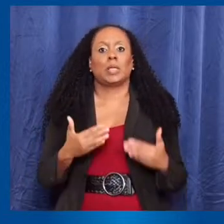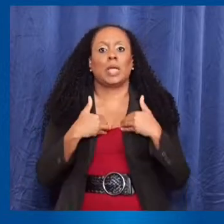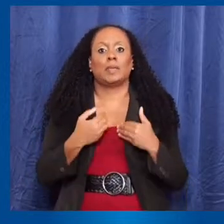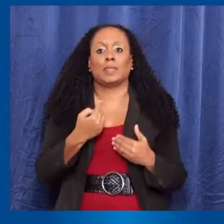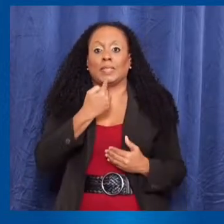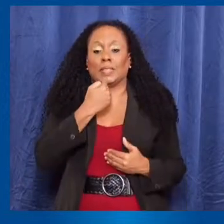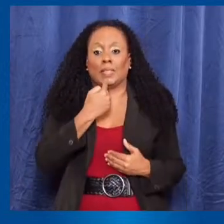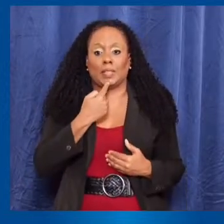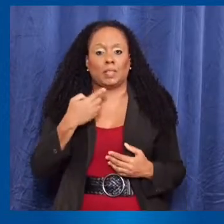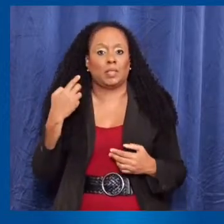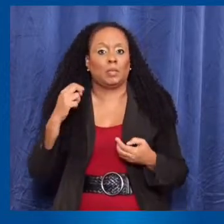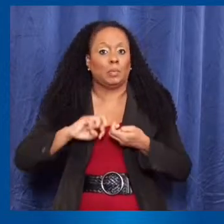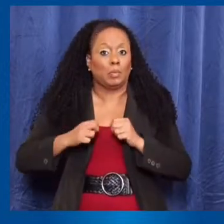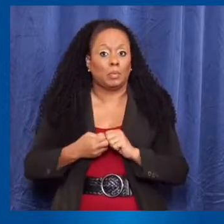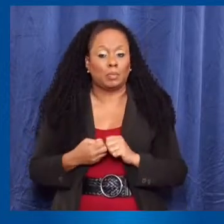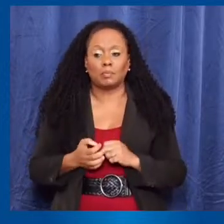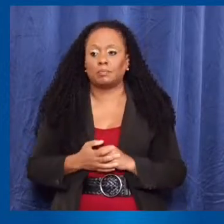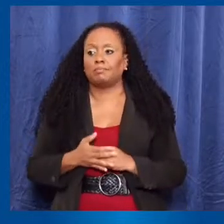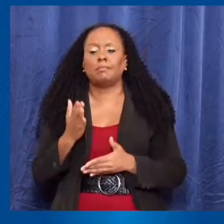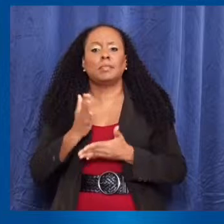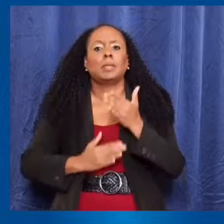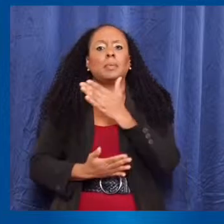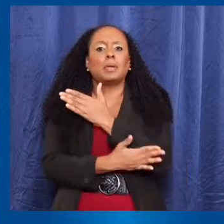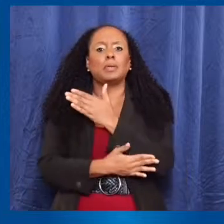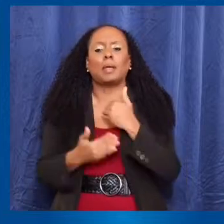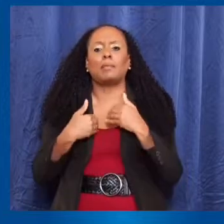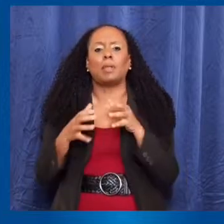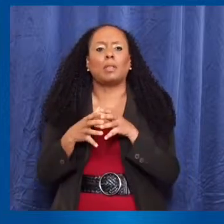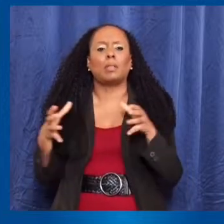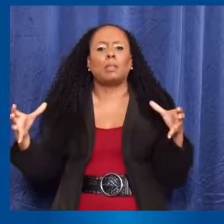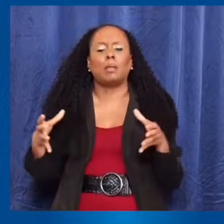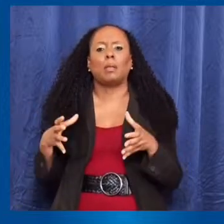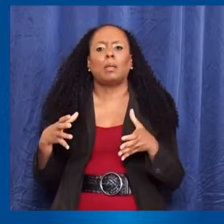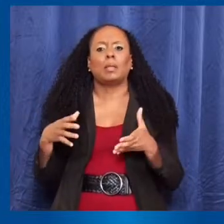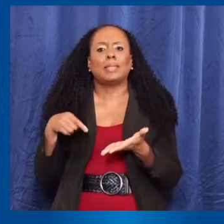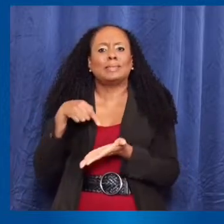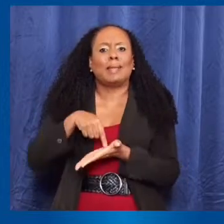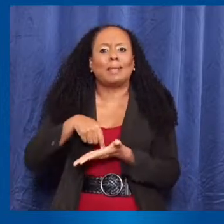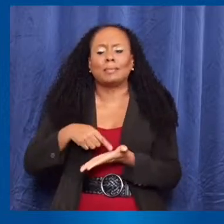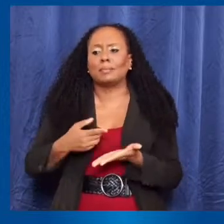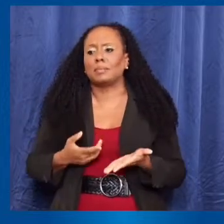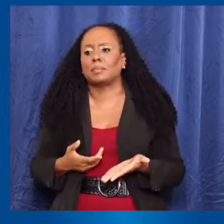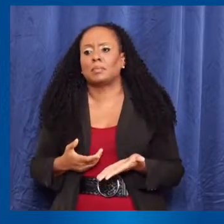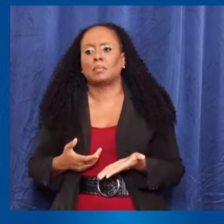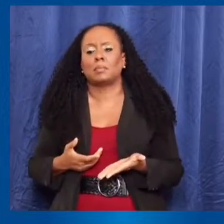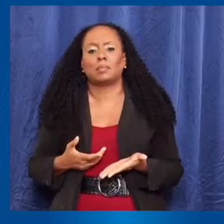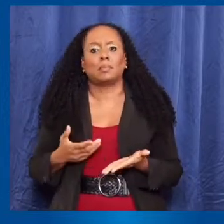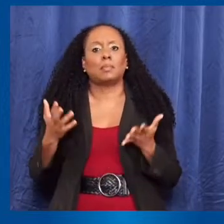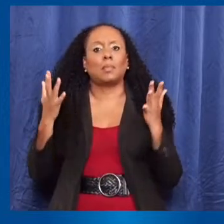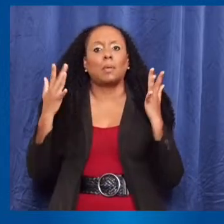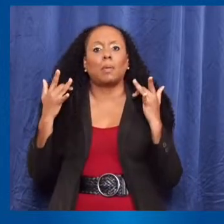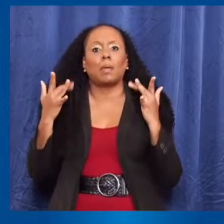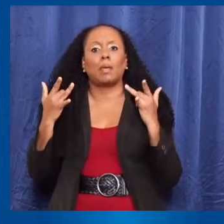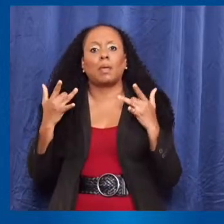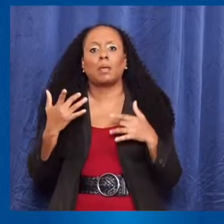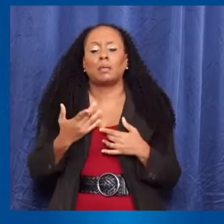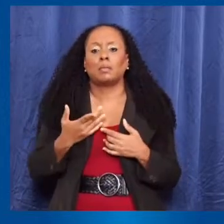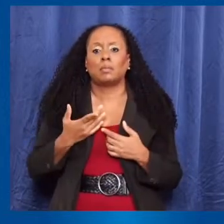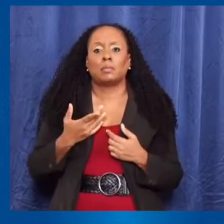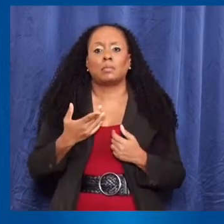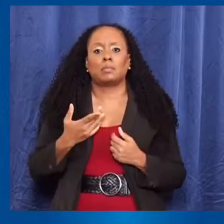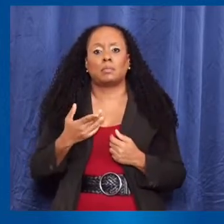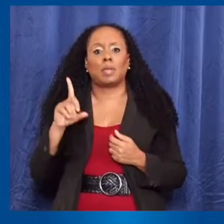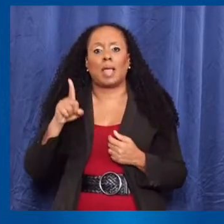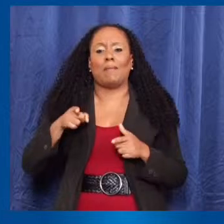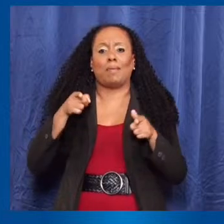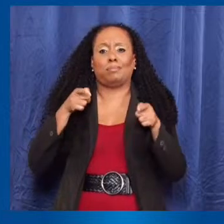problems, some in terms of debt, some in terms of social difficulties, largely because of having to manage a polycrisis.